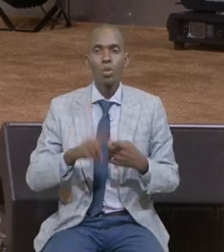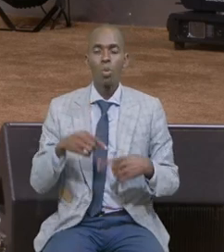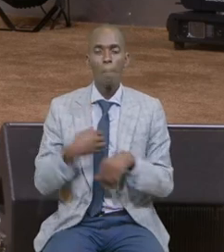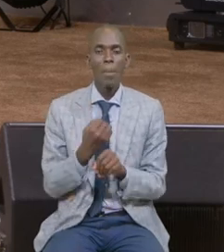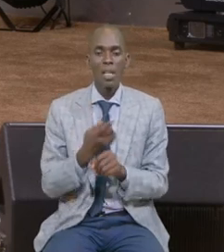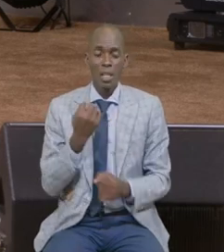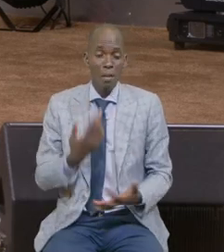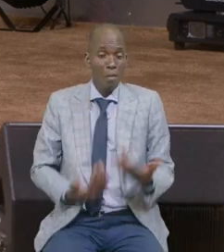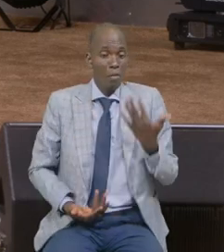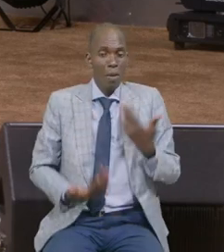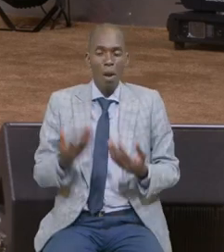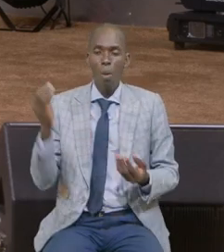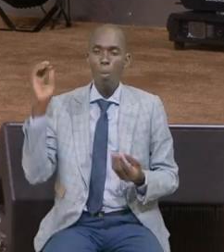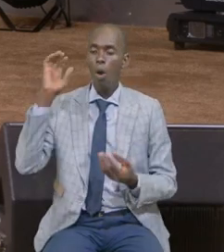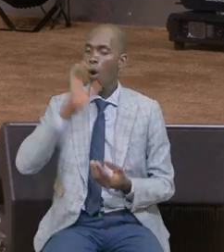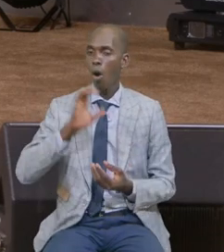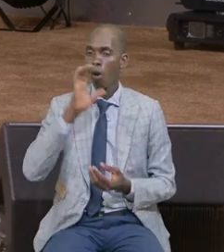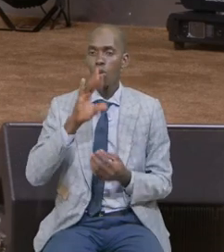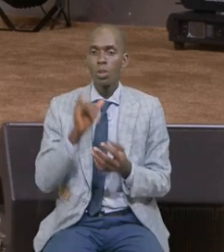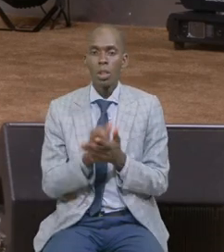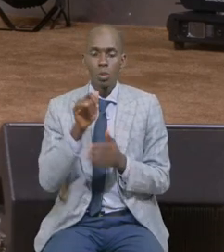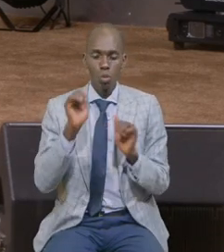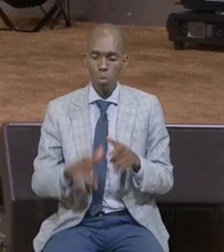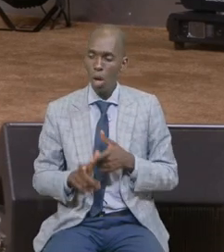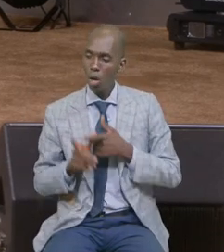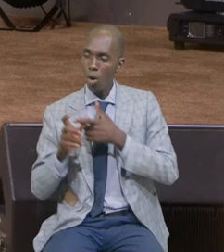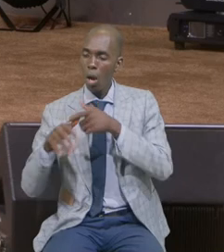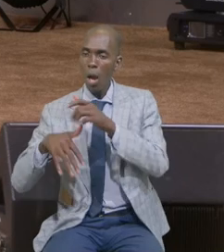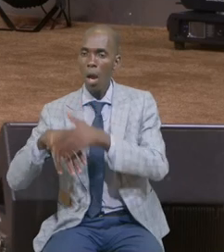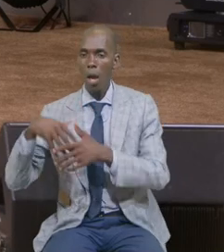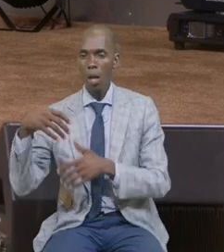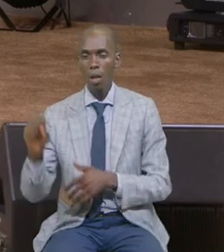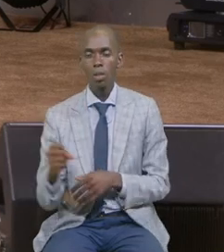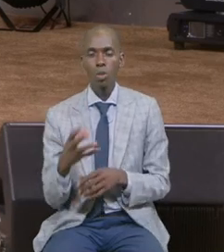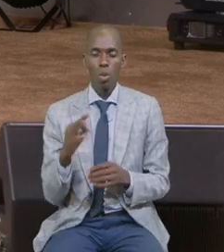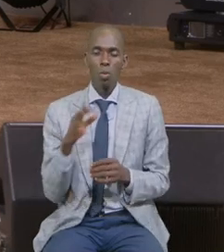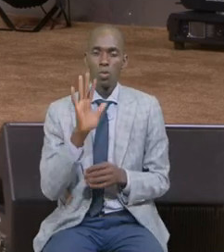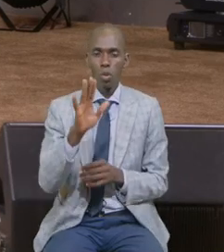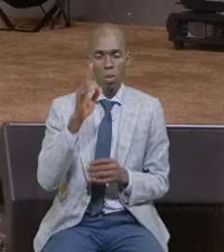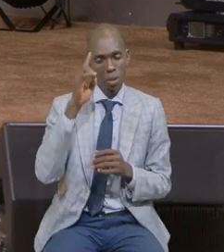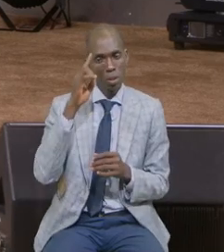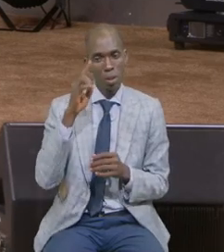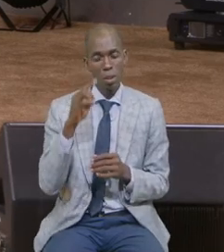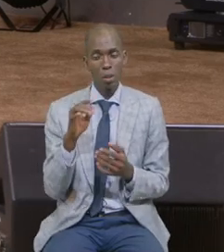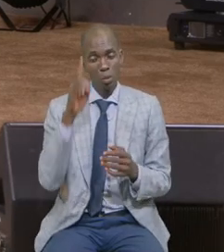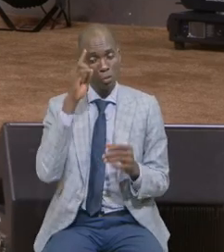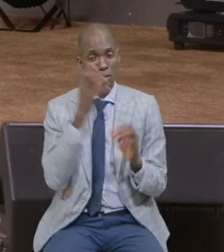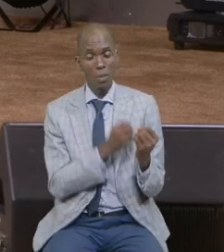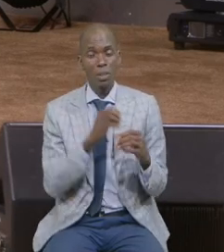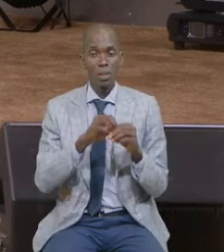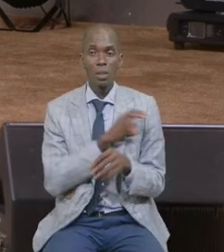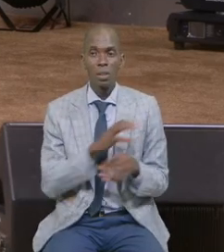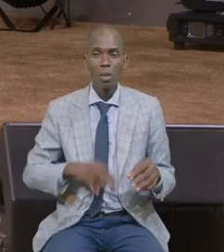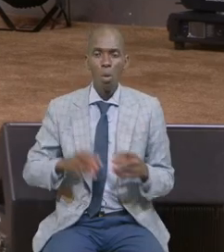hot so that you will run out. Either you run out of the Christian faith, or you run out of